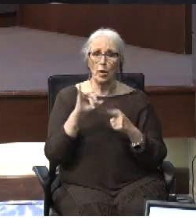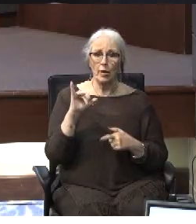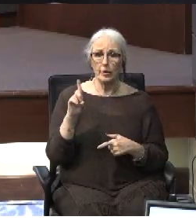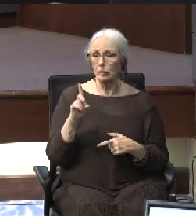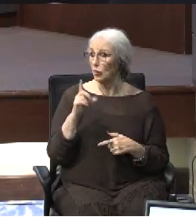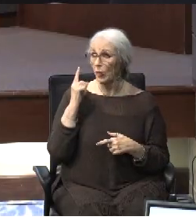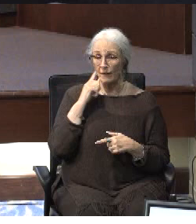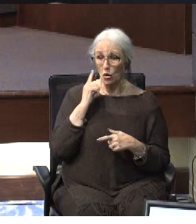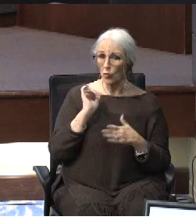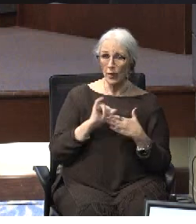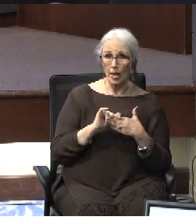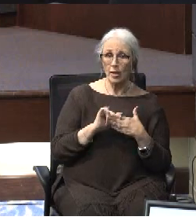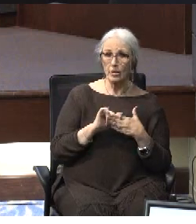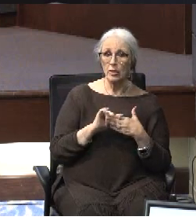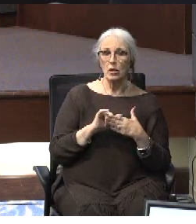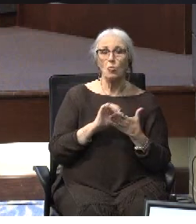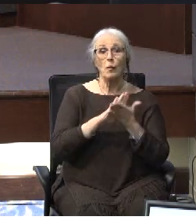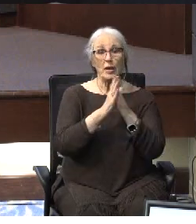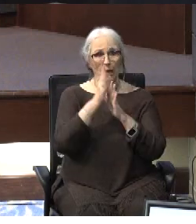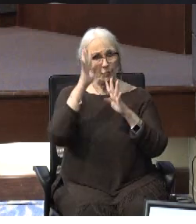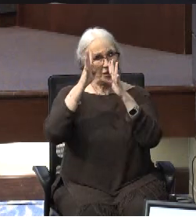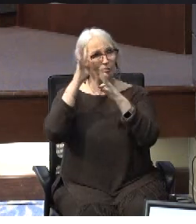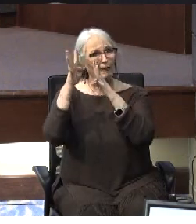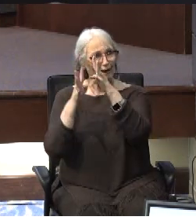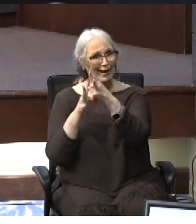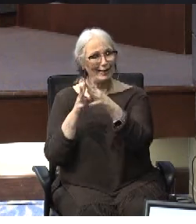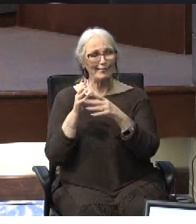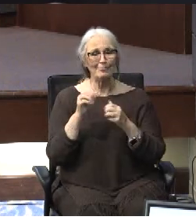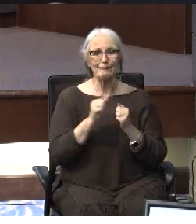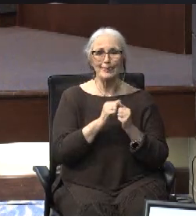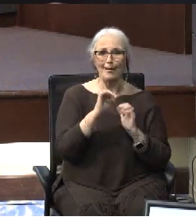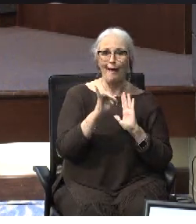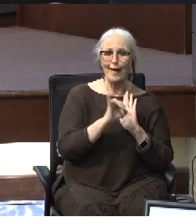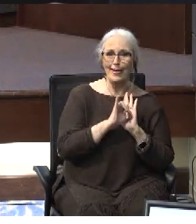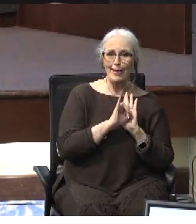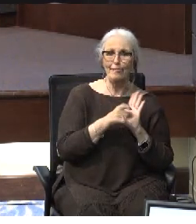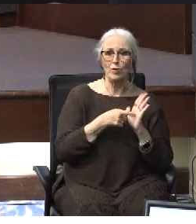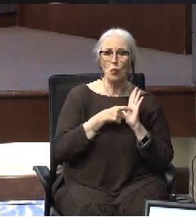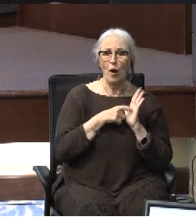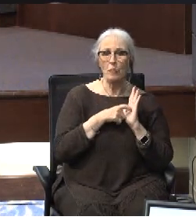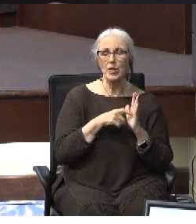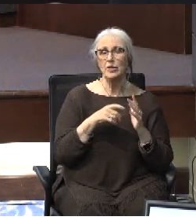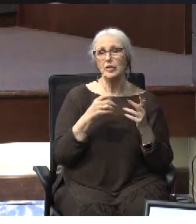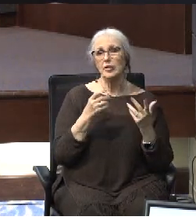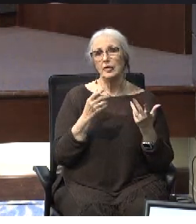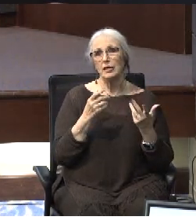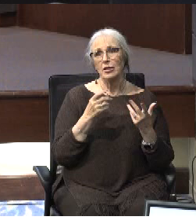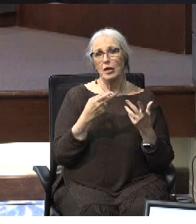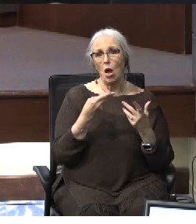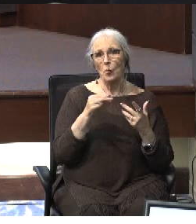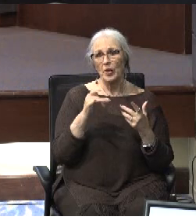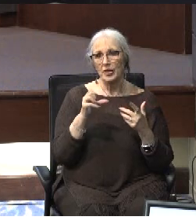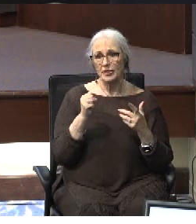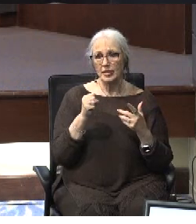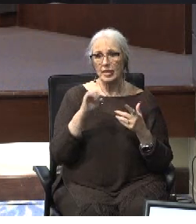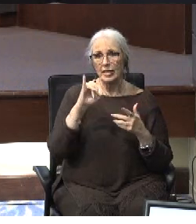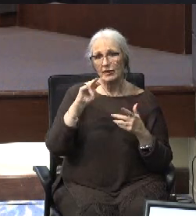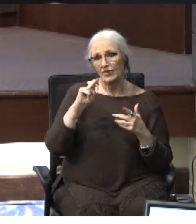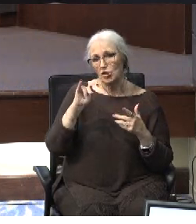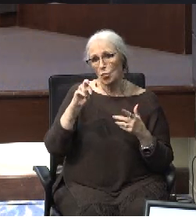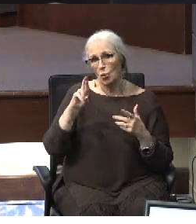heard that. We get really creative with ID requirements. There's our homeless management inventory